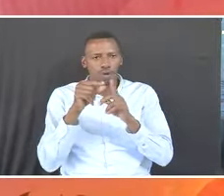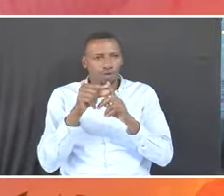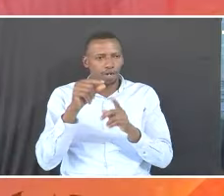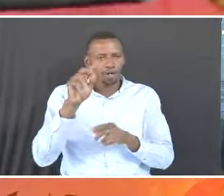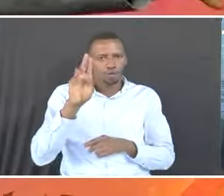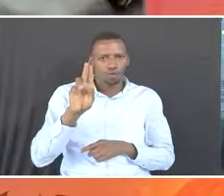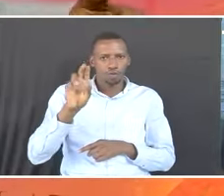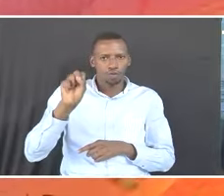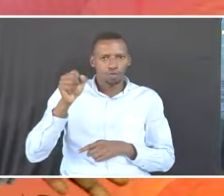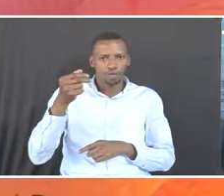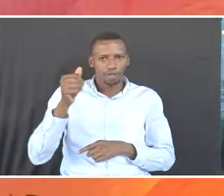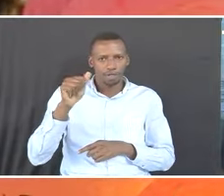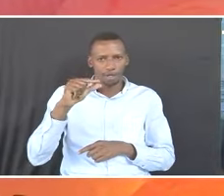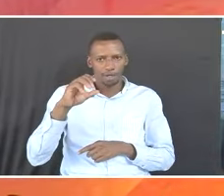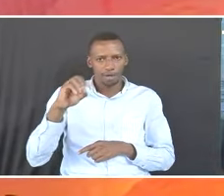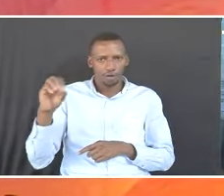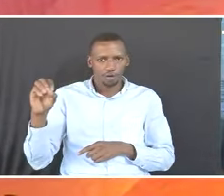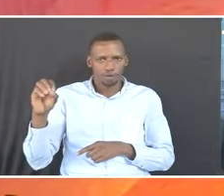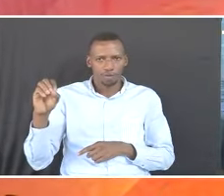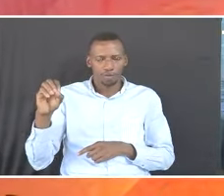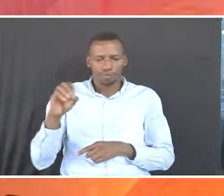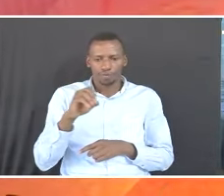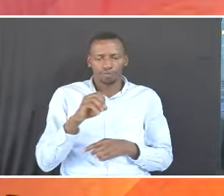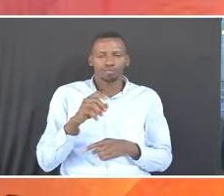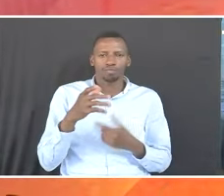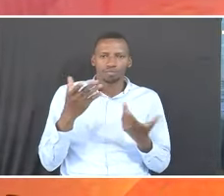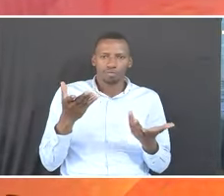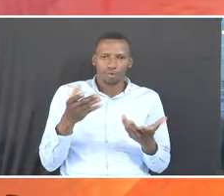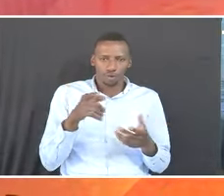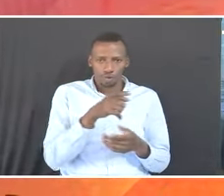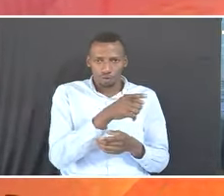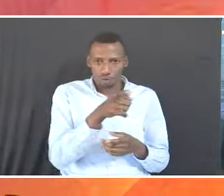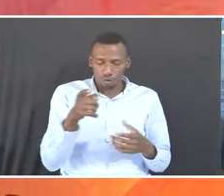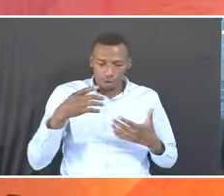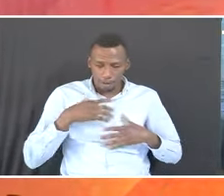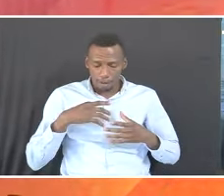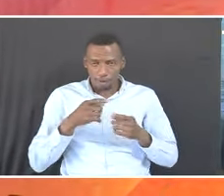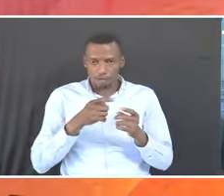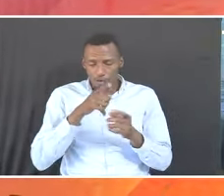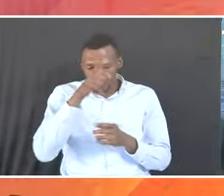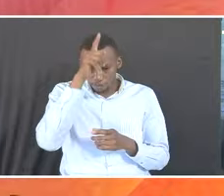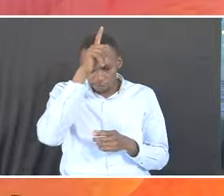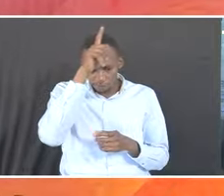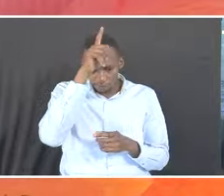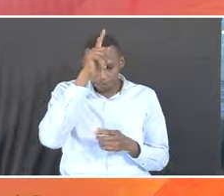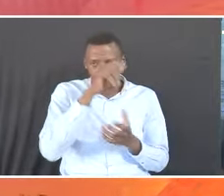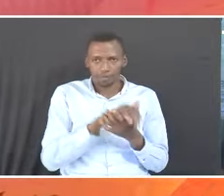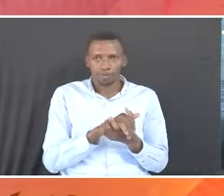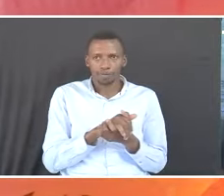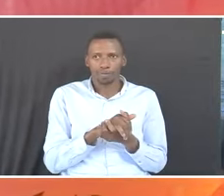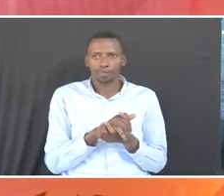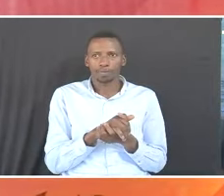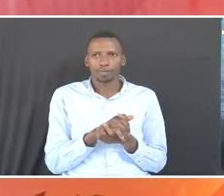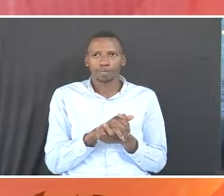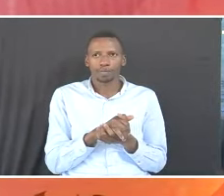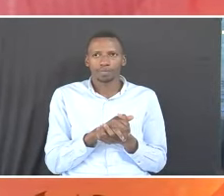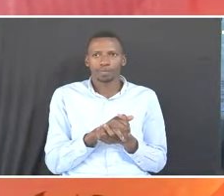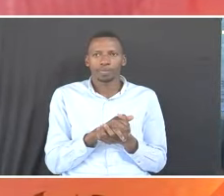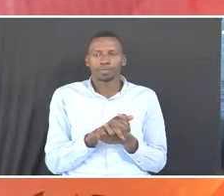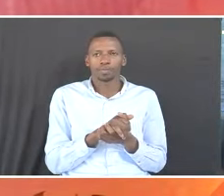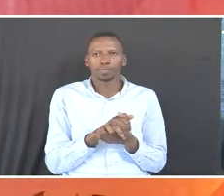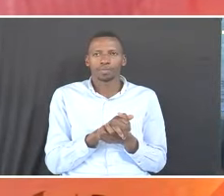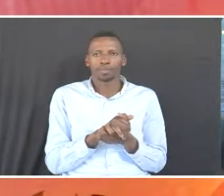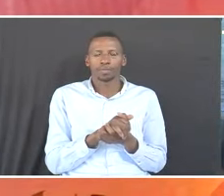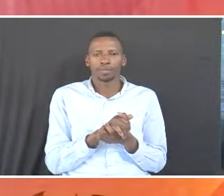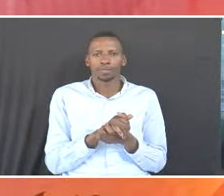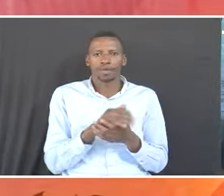a strange Kenyan language meaning a rural area. Ushago. Ushago, no tarmac roads.